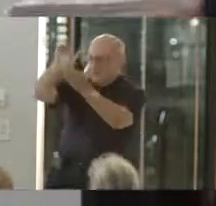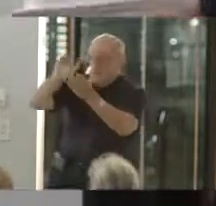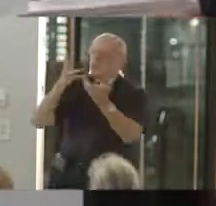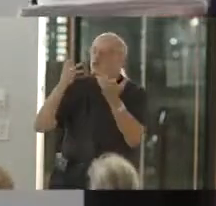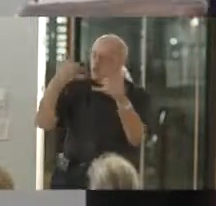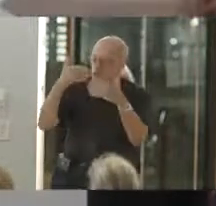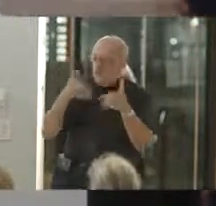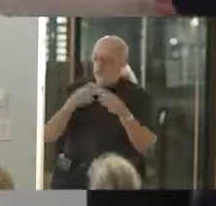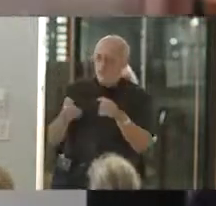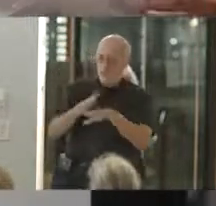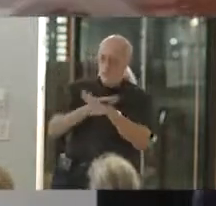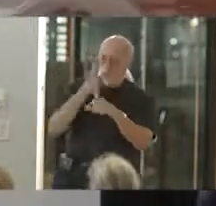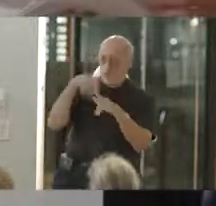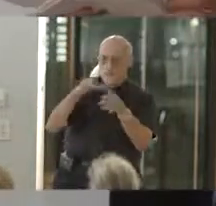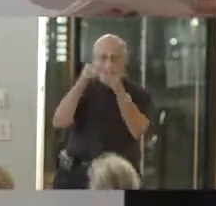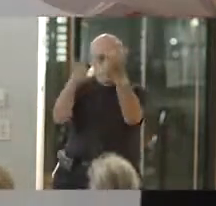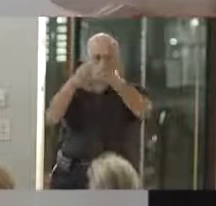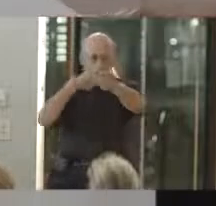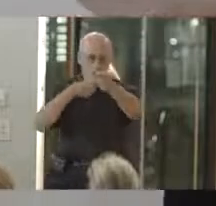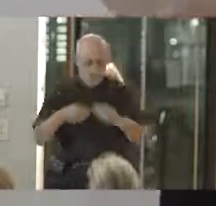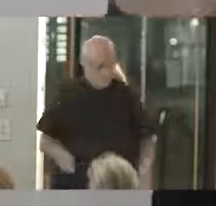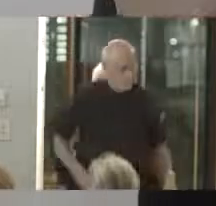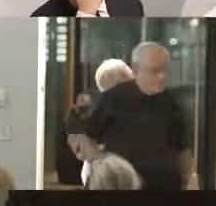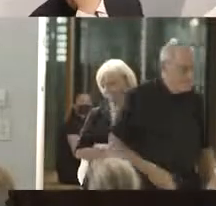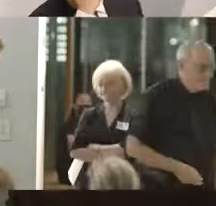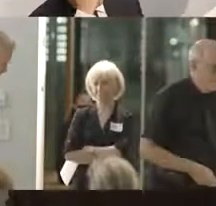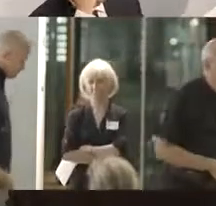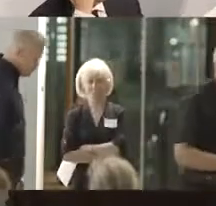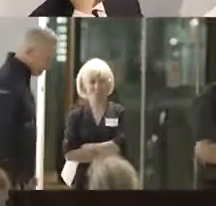have the coverage of that mechanism.